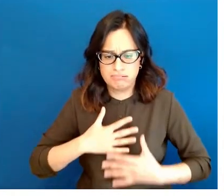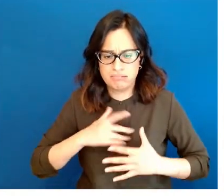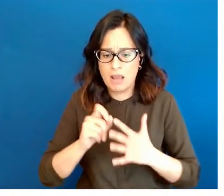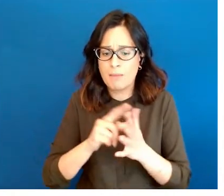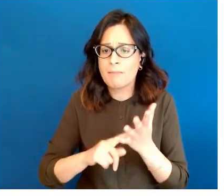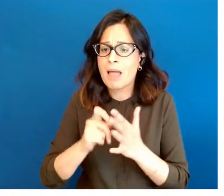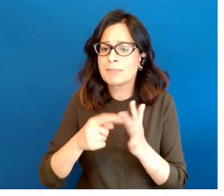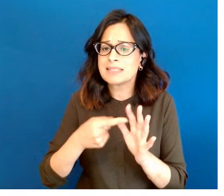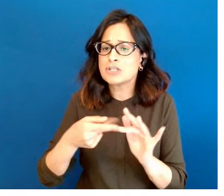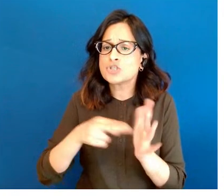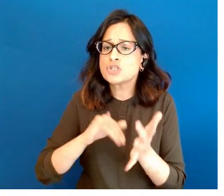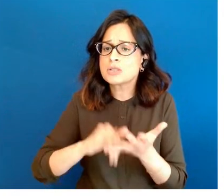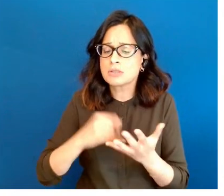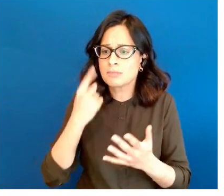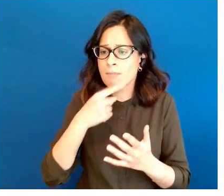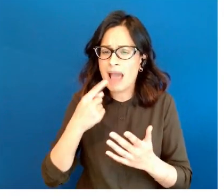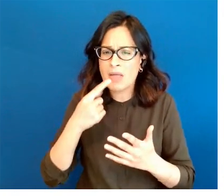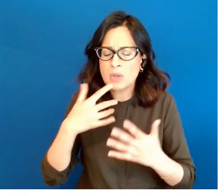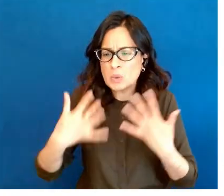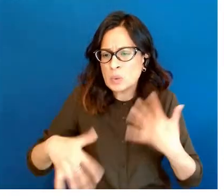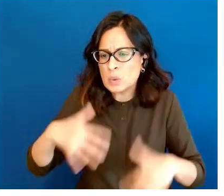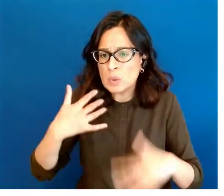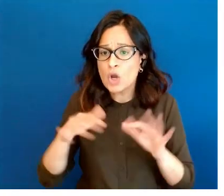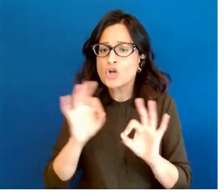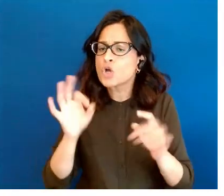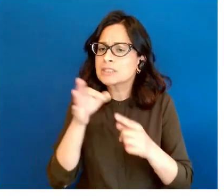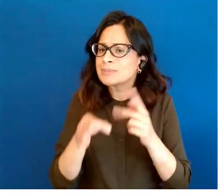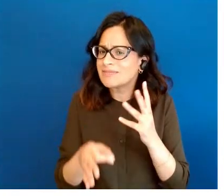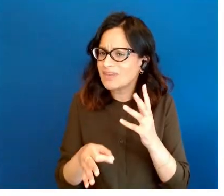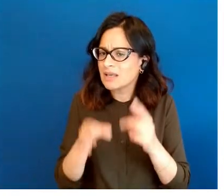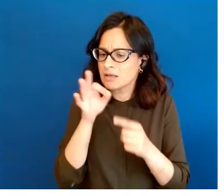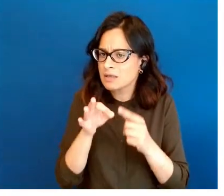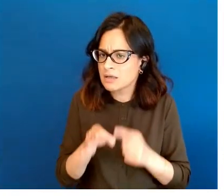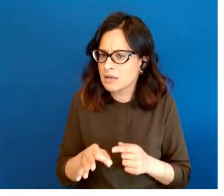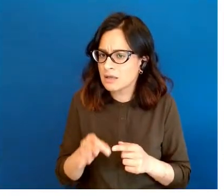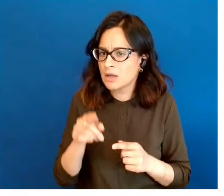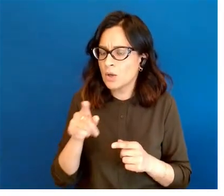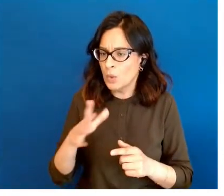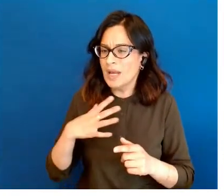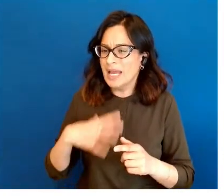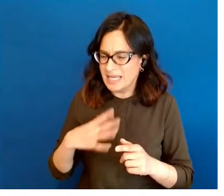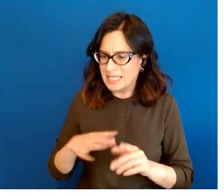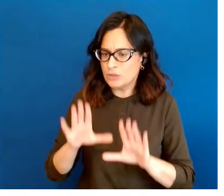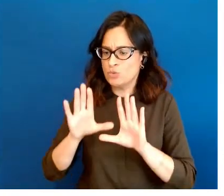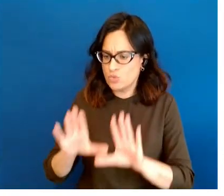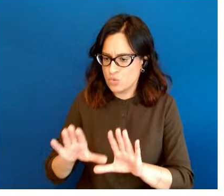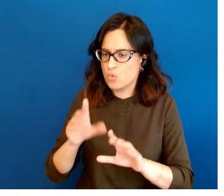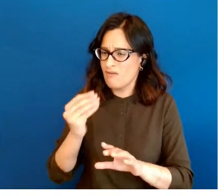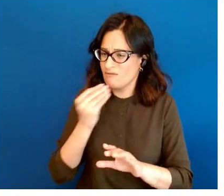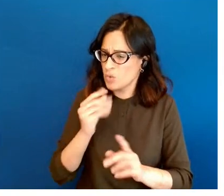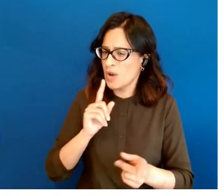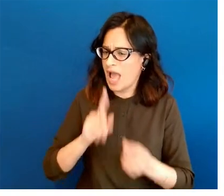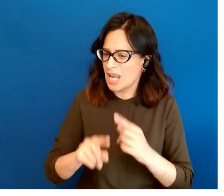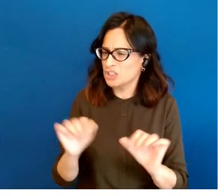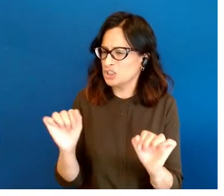throat, non-specific symptoms. And I think it's important to push back against food allergy as a diagnosis in that